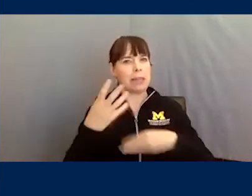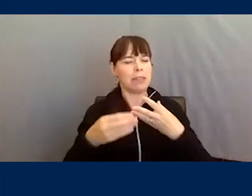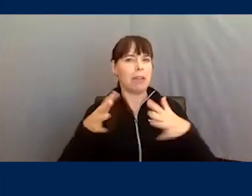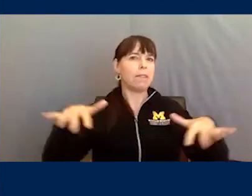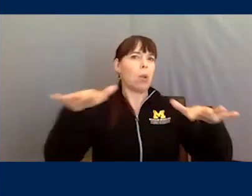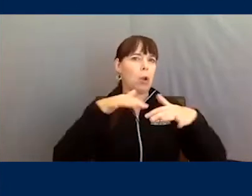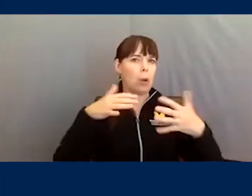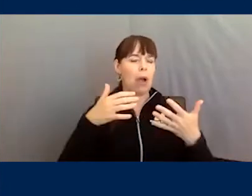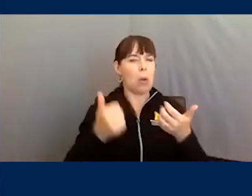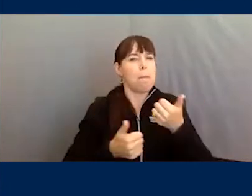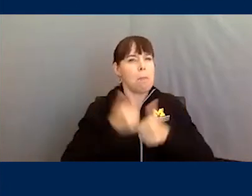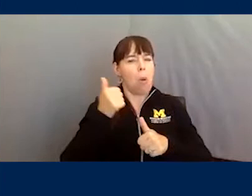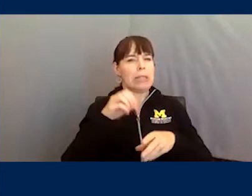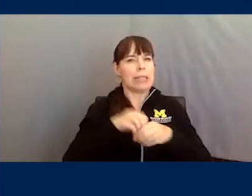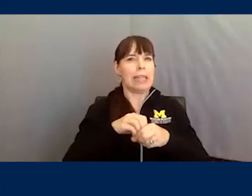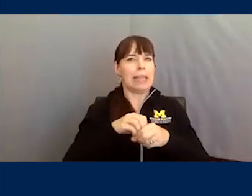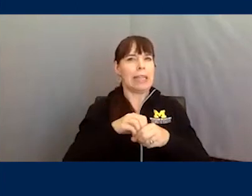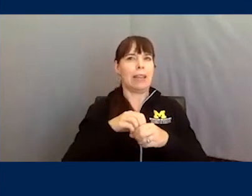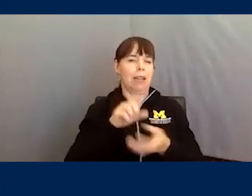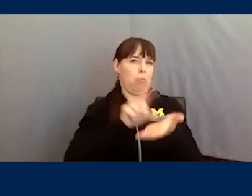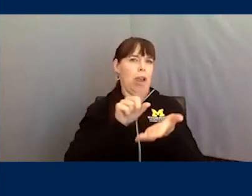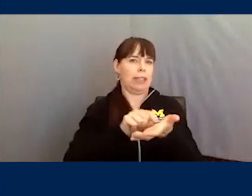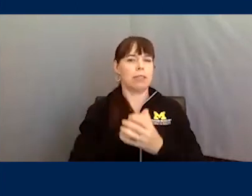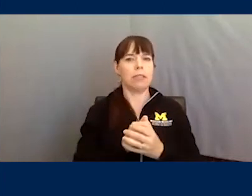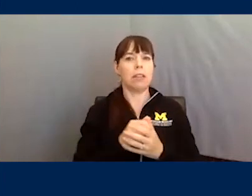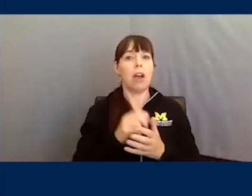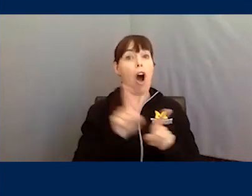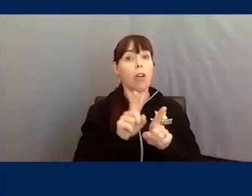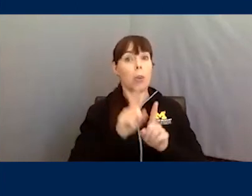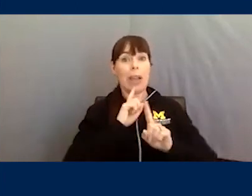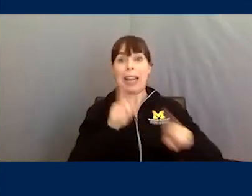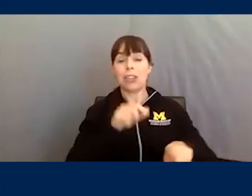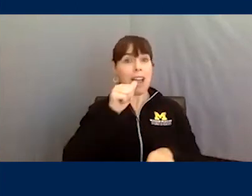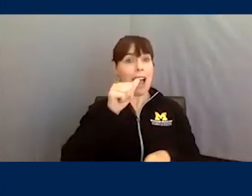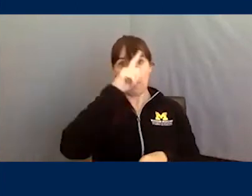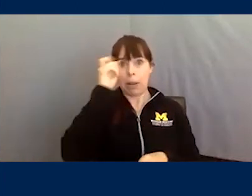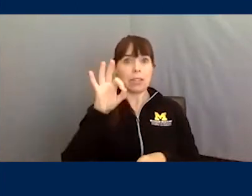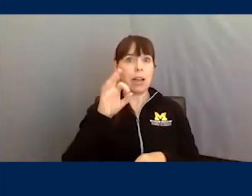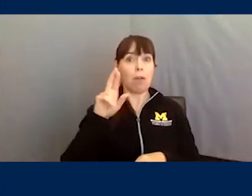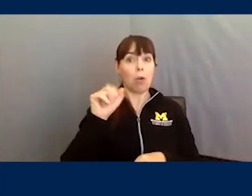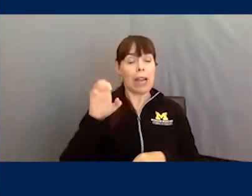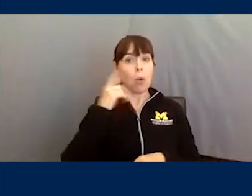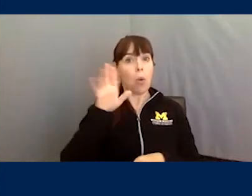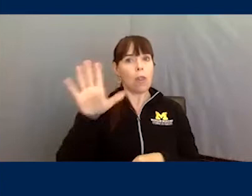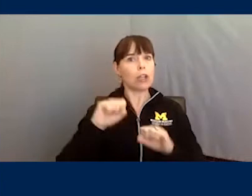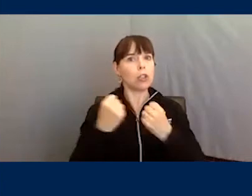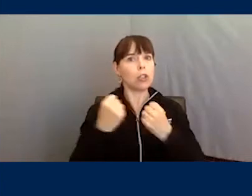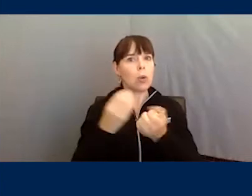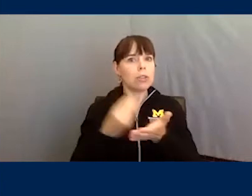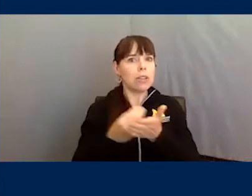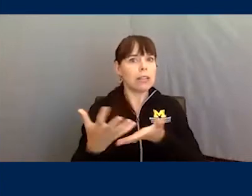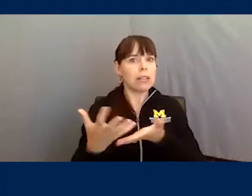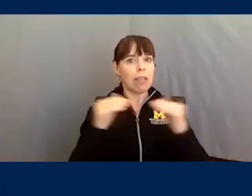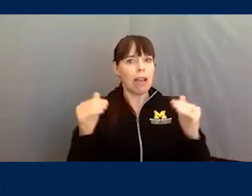out there primarily in the popular press. And also the answer is not because of race or social class. The answer really